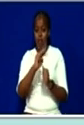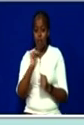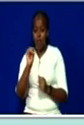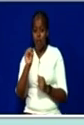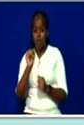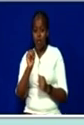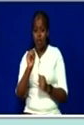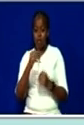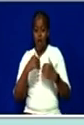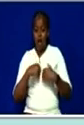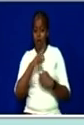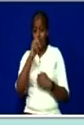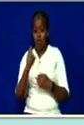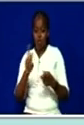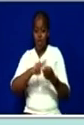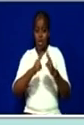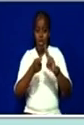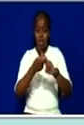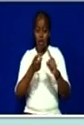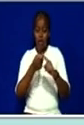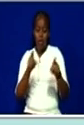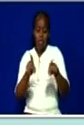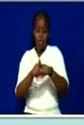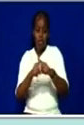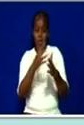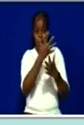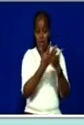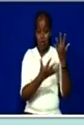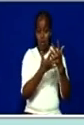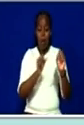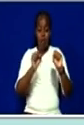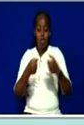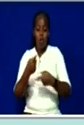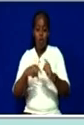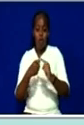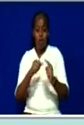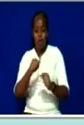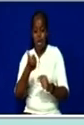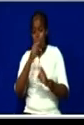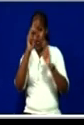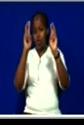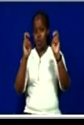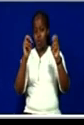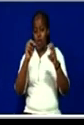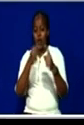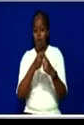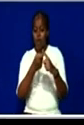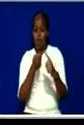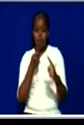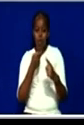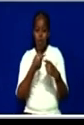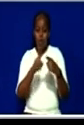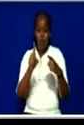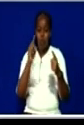to that graph. And these questions can come from any topic in biology from Form 1